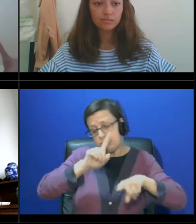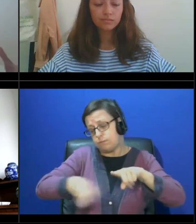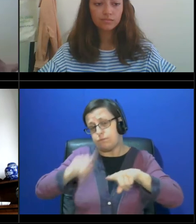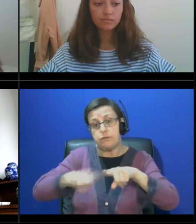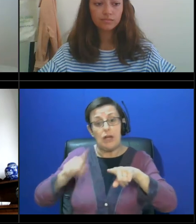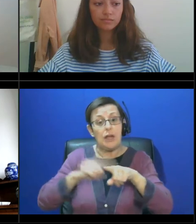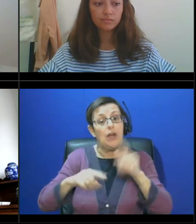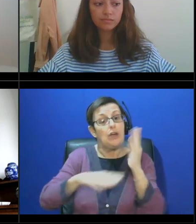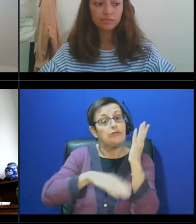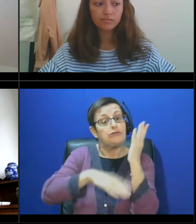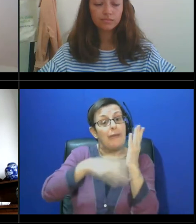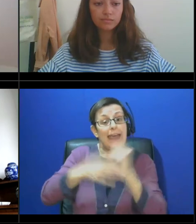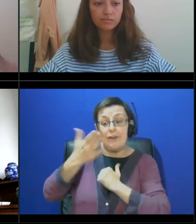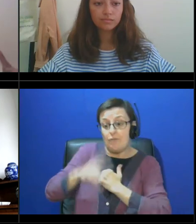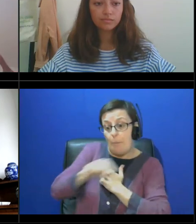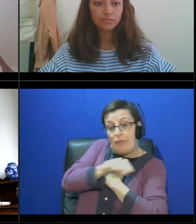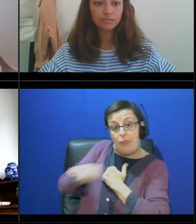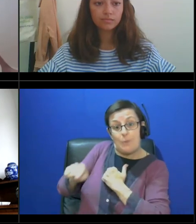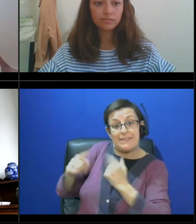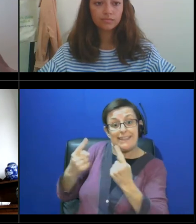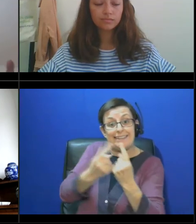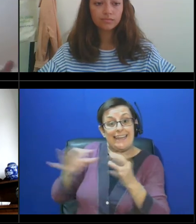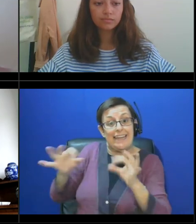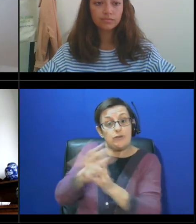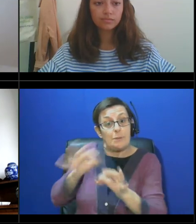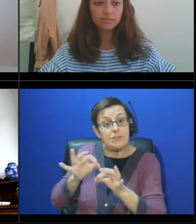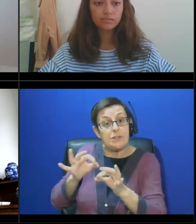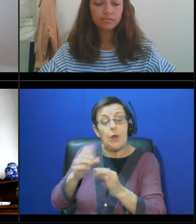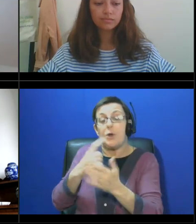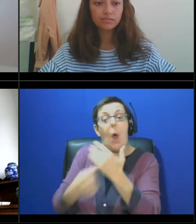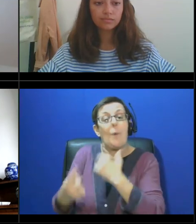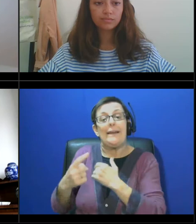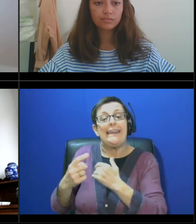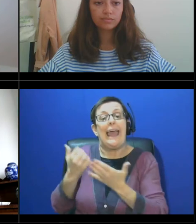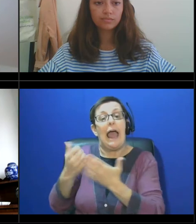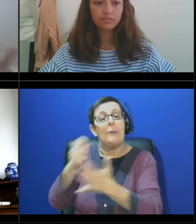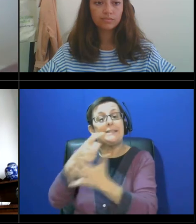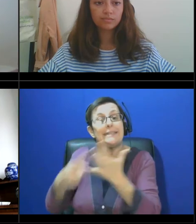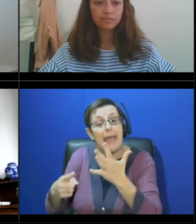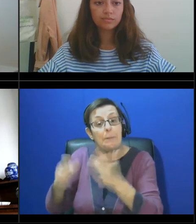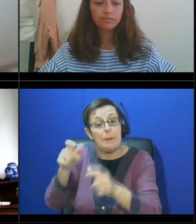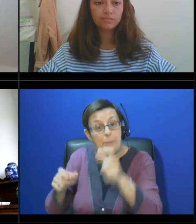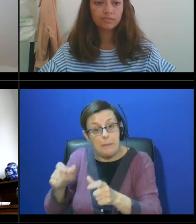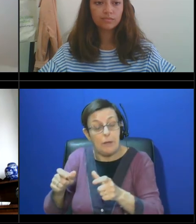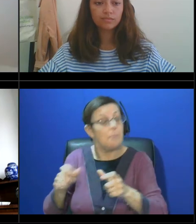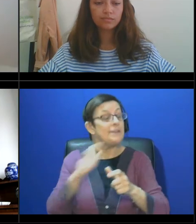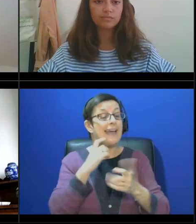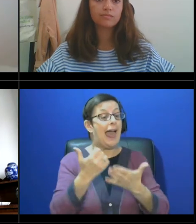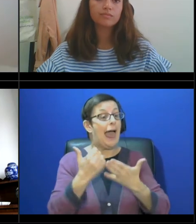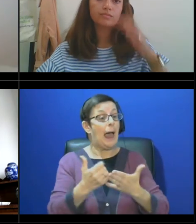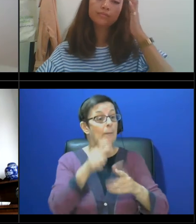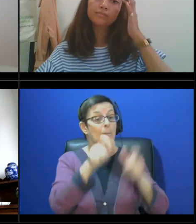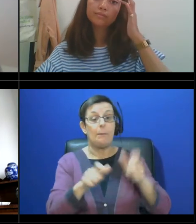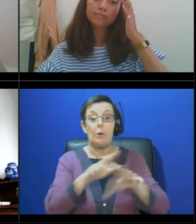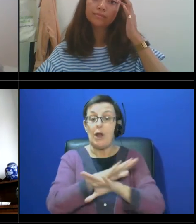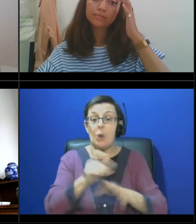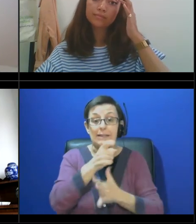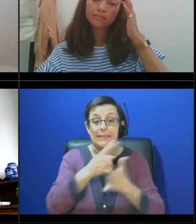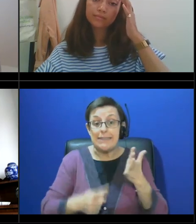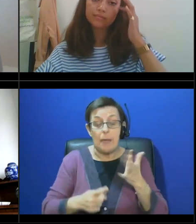grades on these instruments. So it doesn't just help disabled people, but also helps non-disabled performers who might want to learn how to play a skug or a clarion,